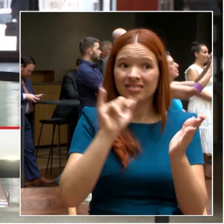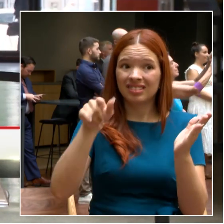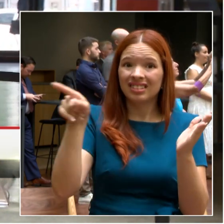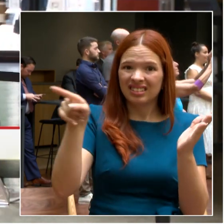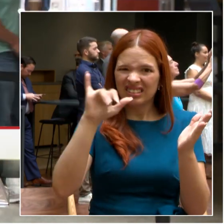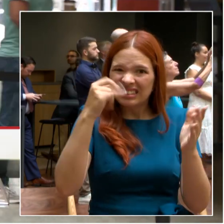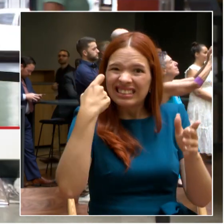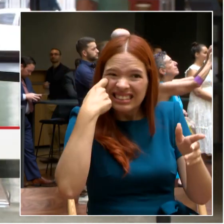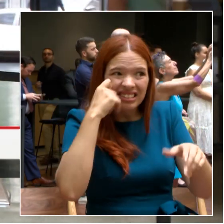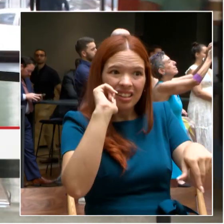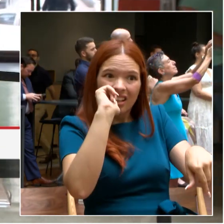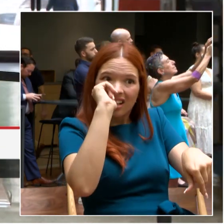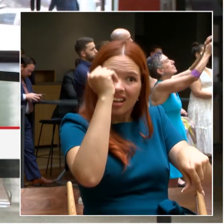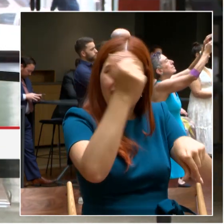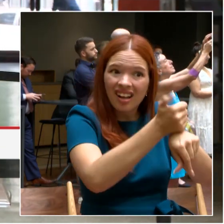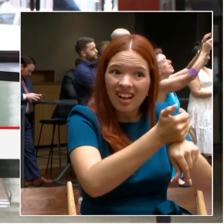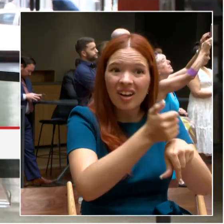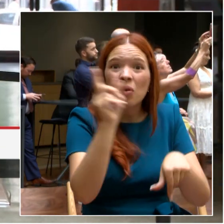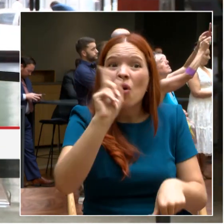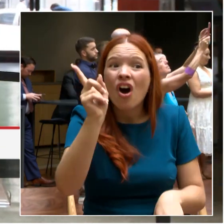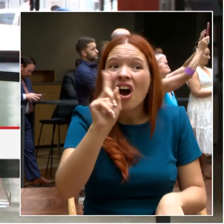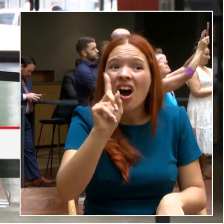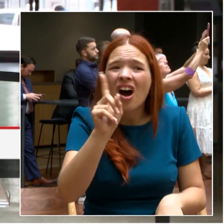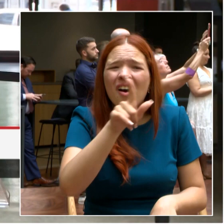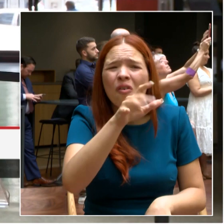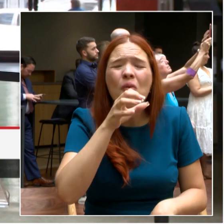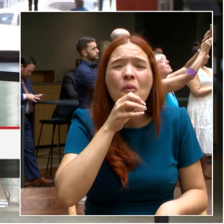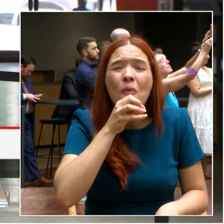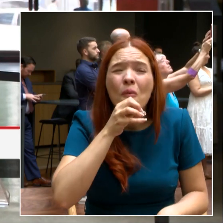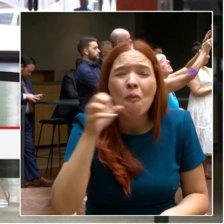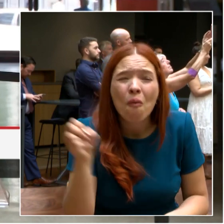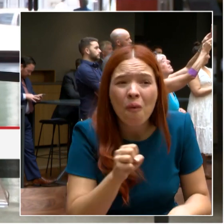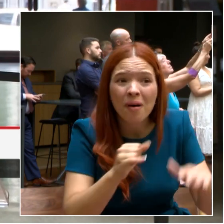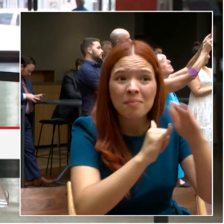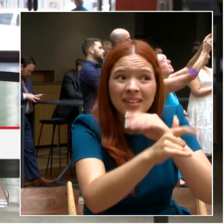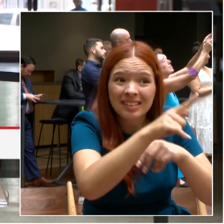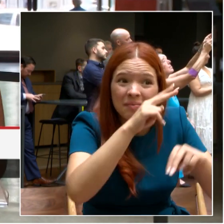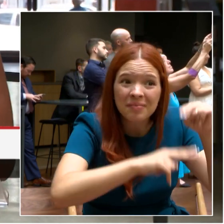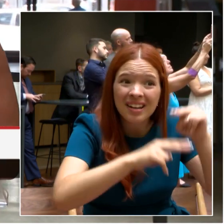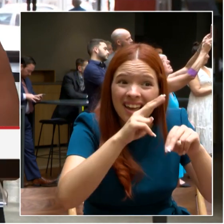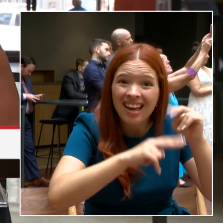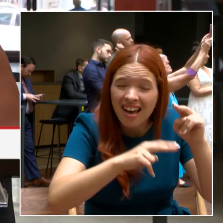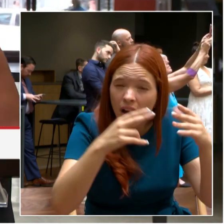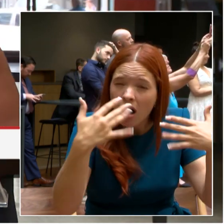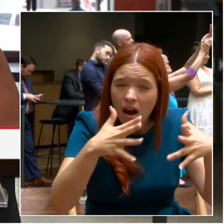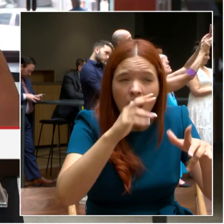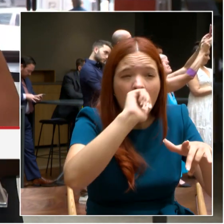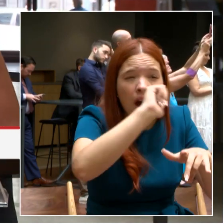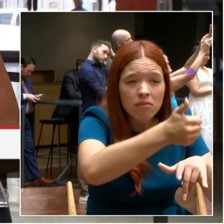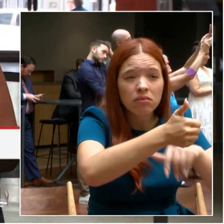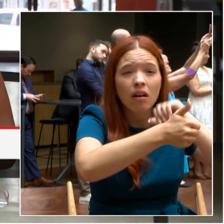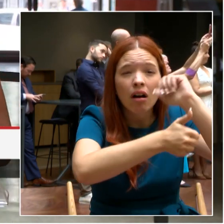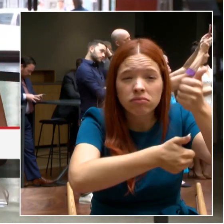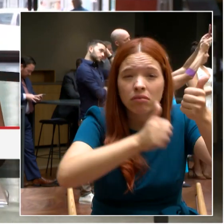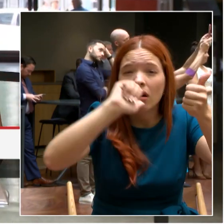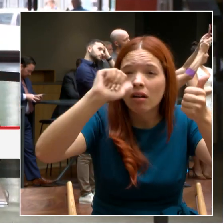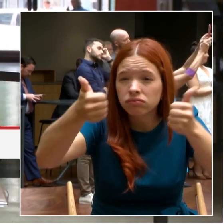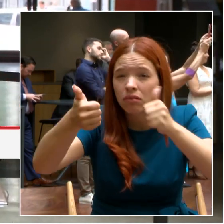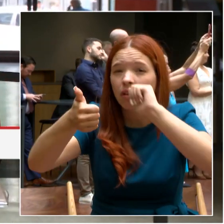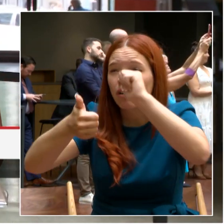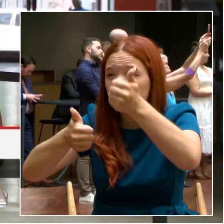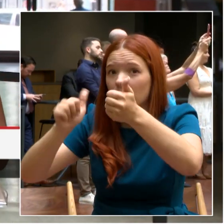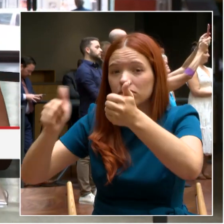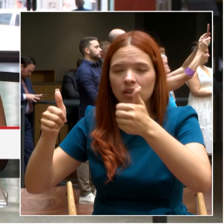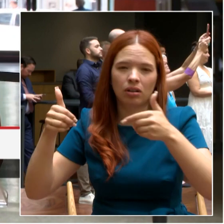Boston Consulting moved their headquarters, don't tell them in Maryland, from Maryland to downtown Washington, D.C.